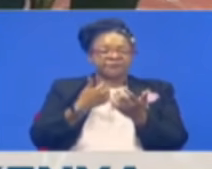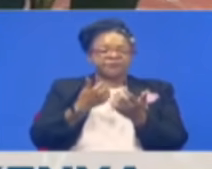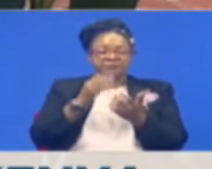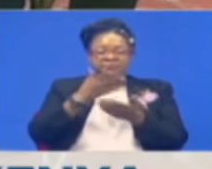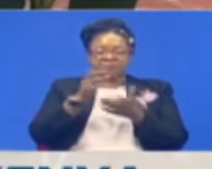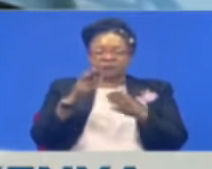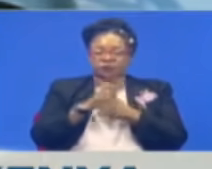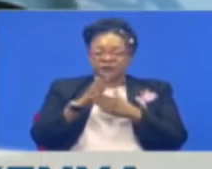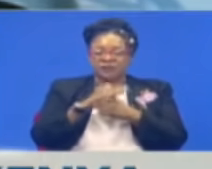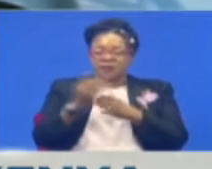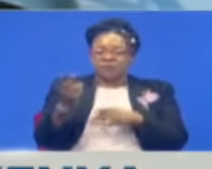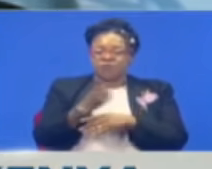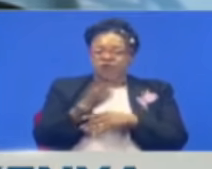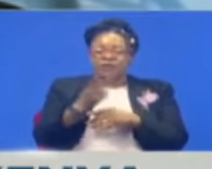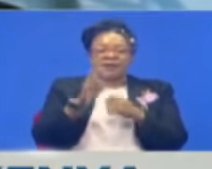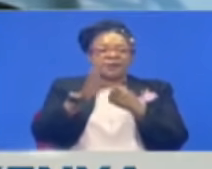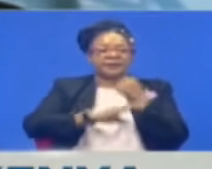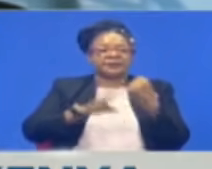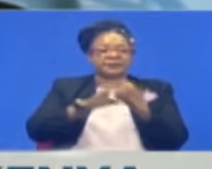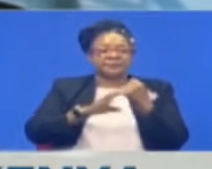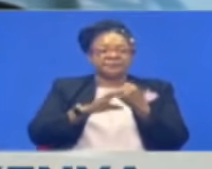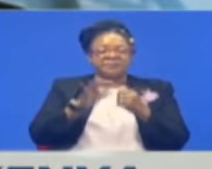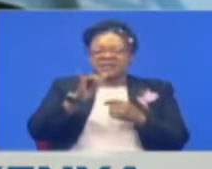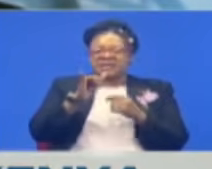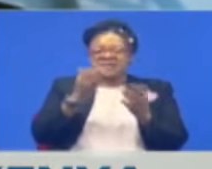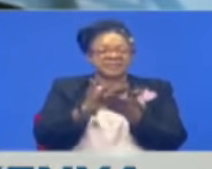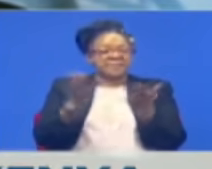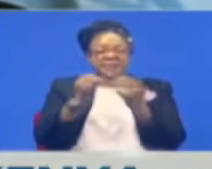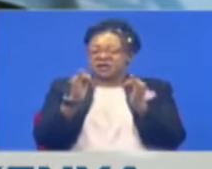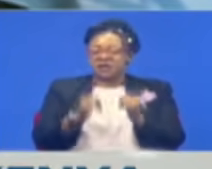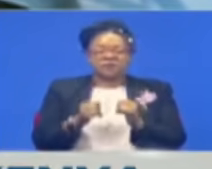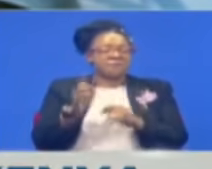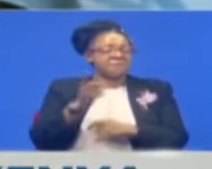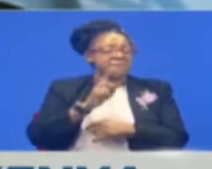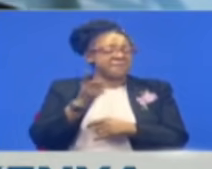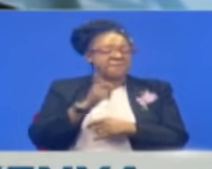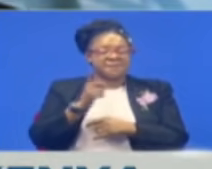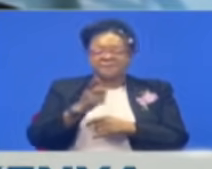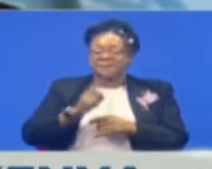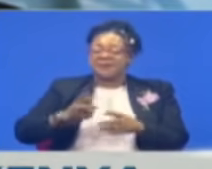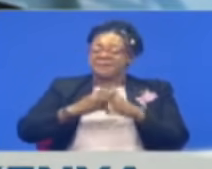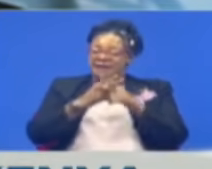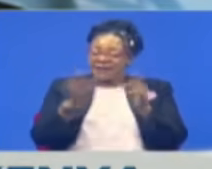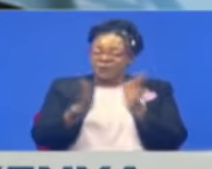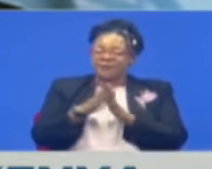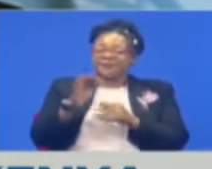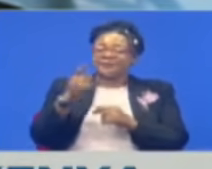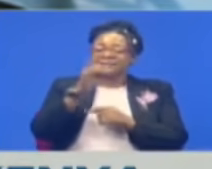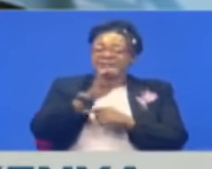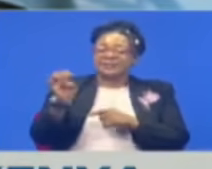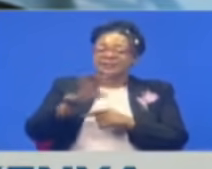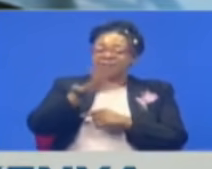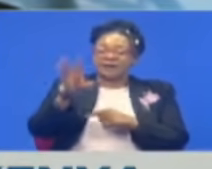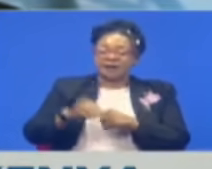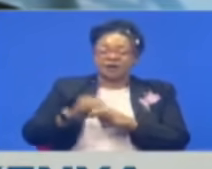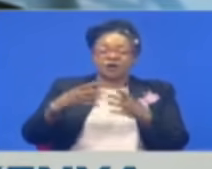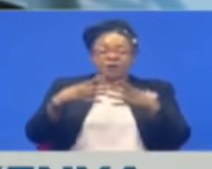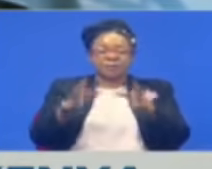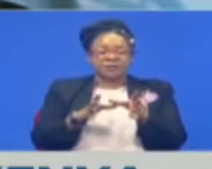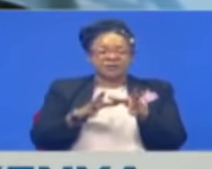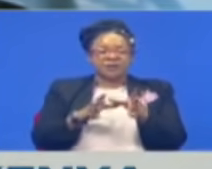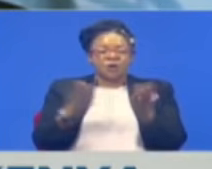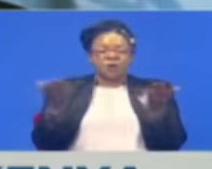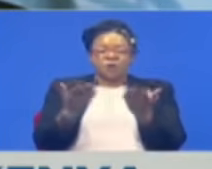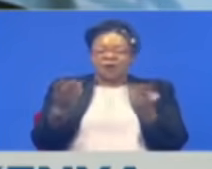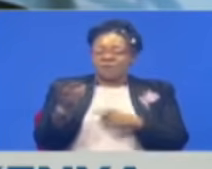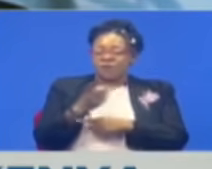recent past. It's not something new. This began with the first East African community, where these two countries were at loggerheads, and which